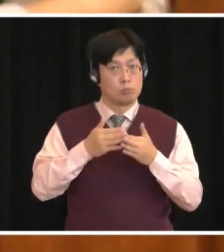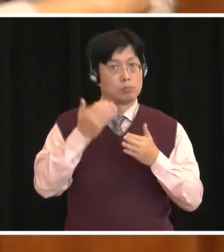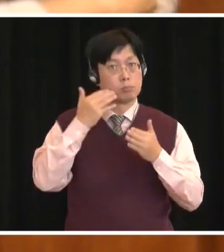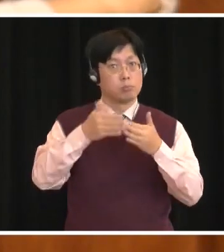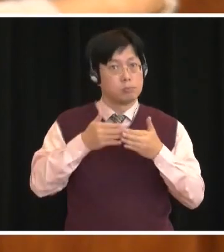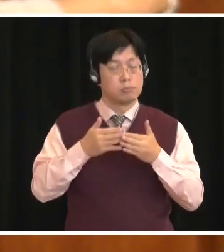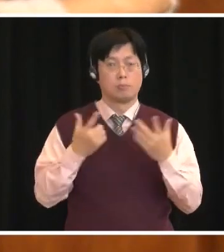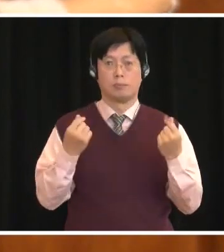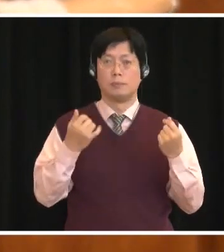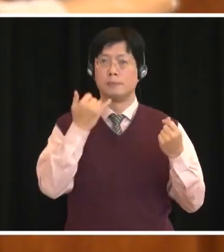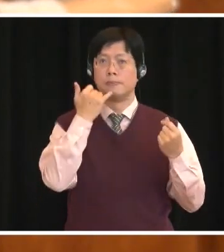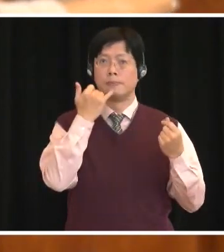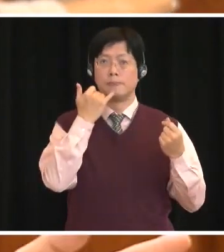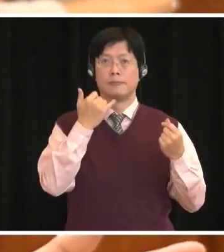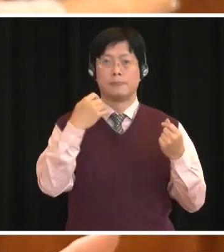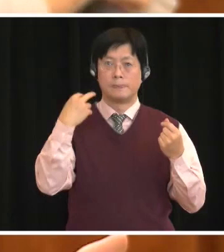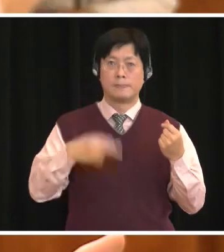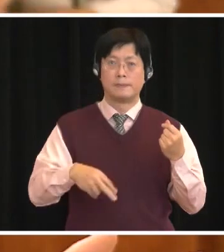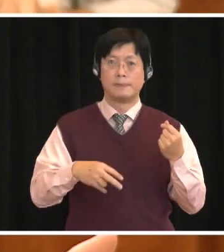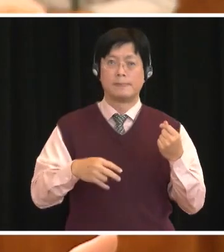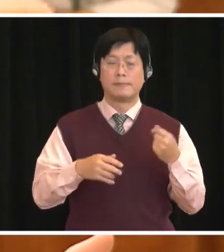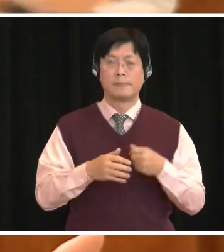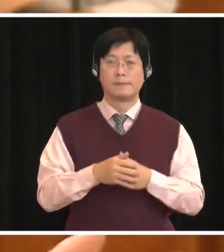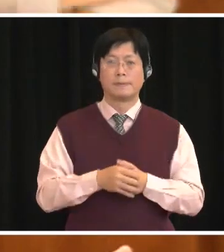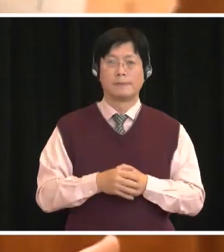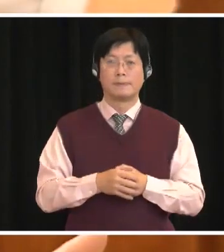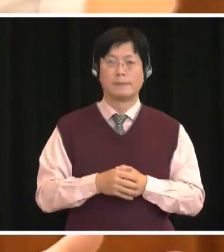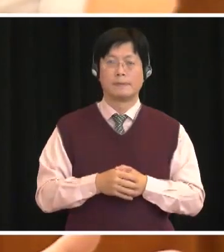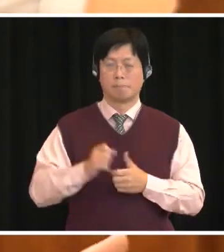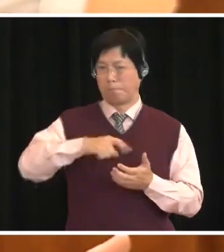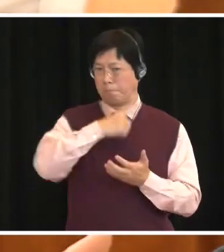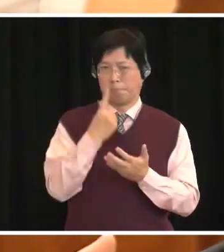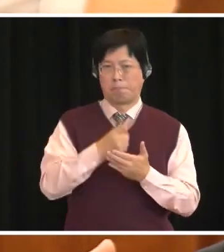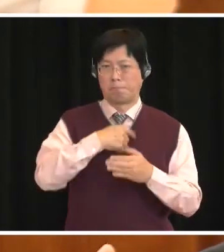place as such in a remote way,